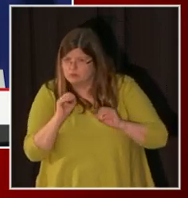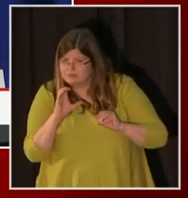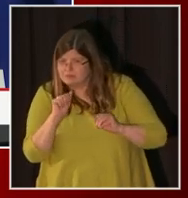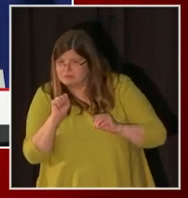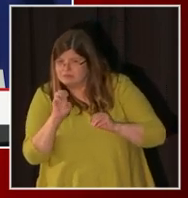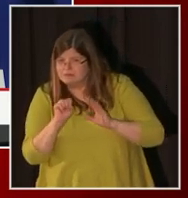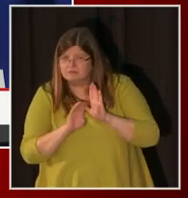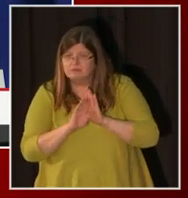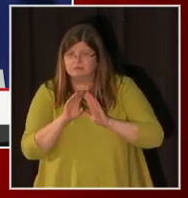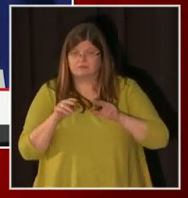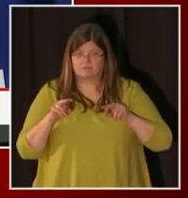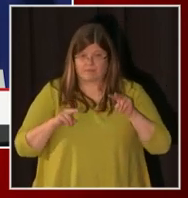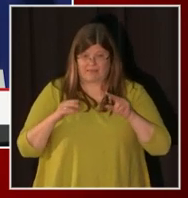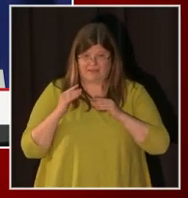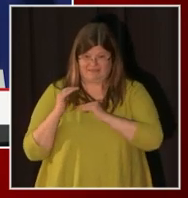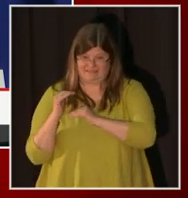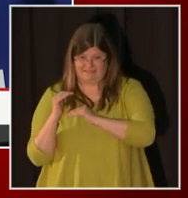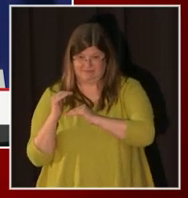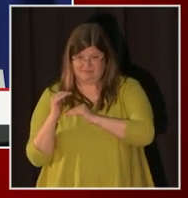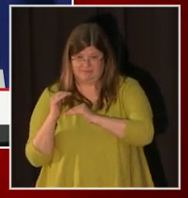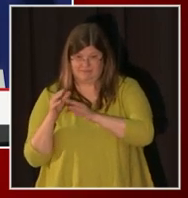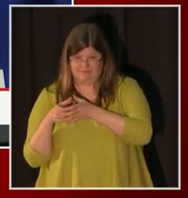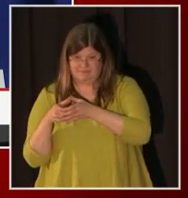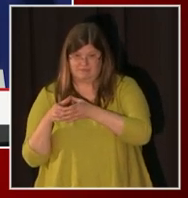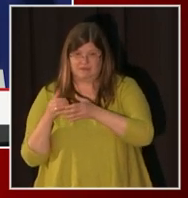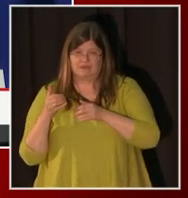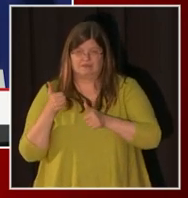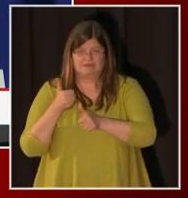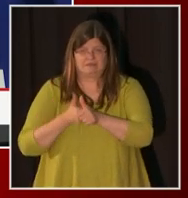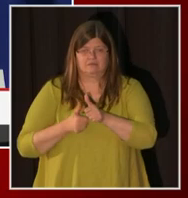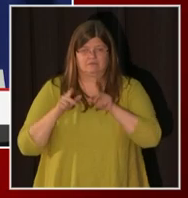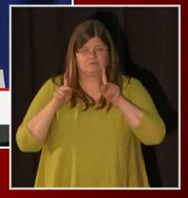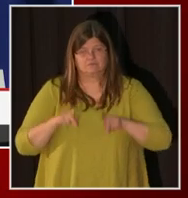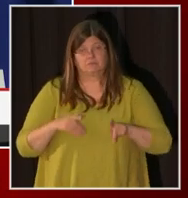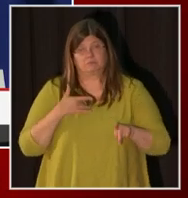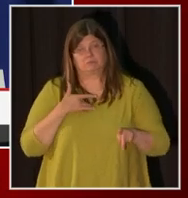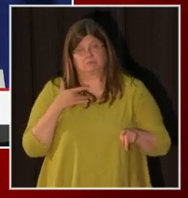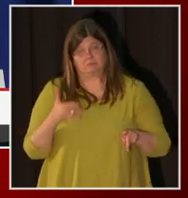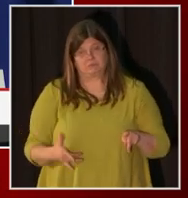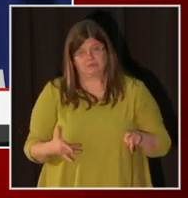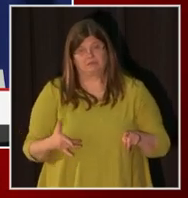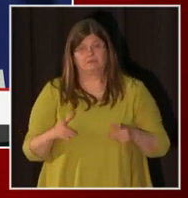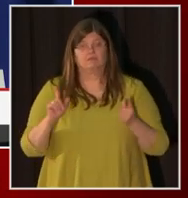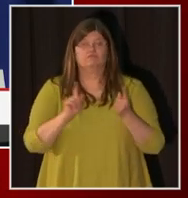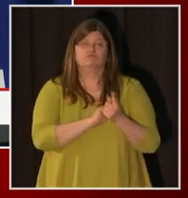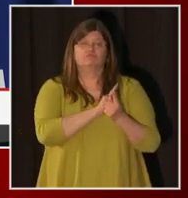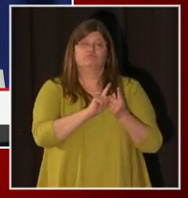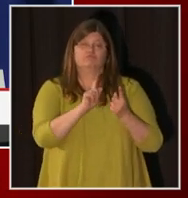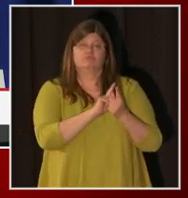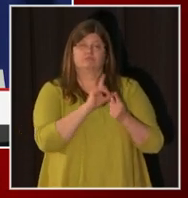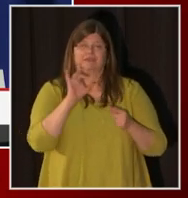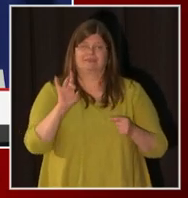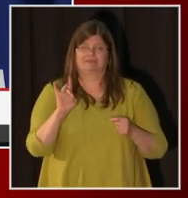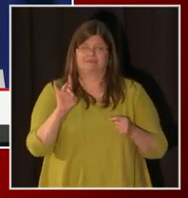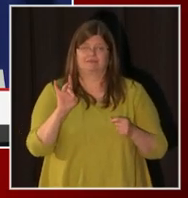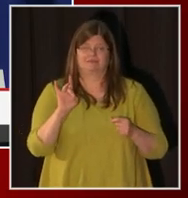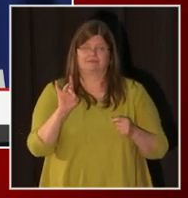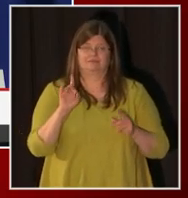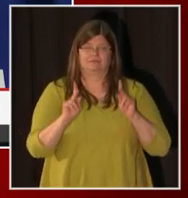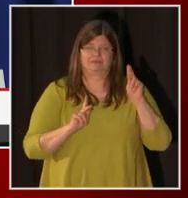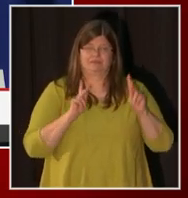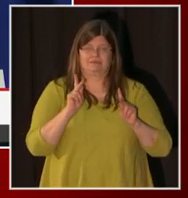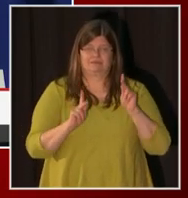containment before, each individual produces approximately 8 contacts that will need to be interviewed in